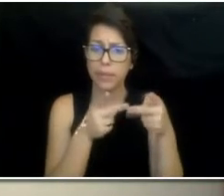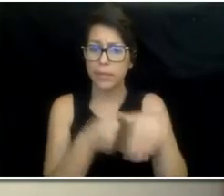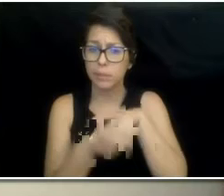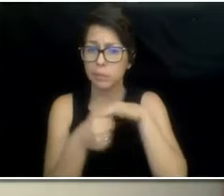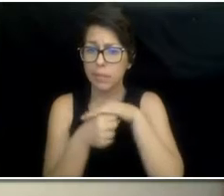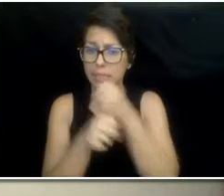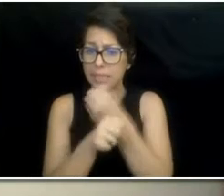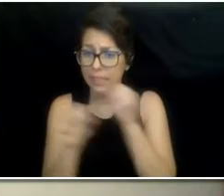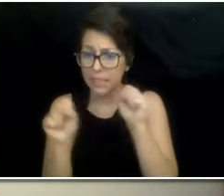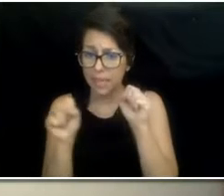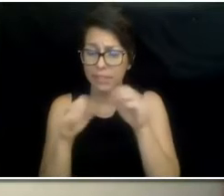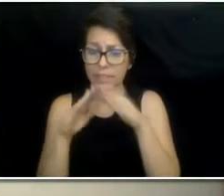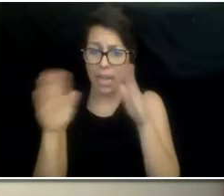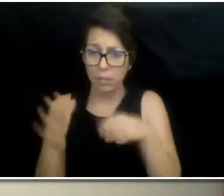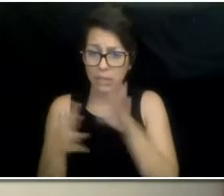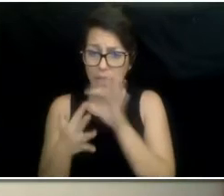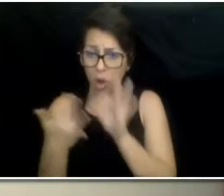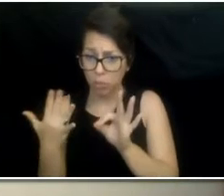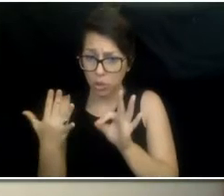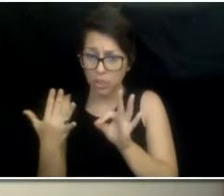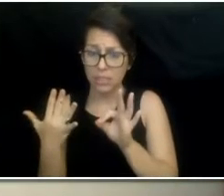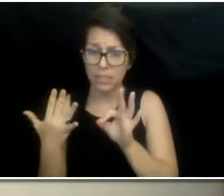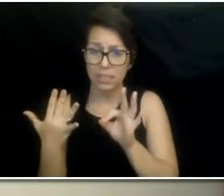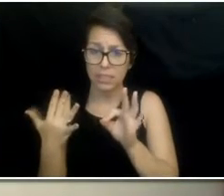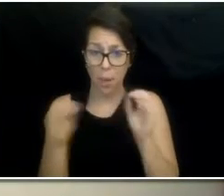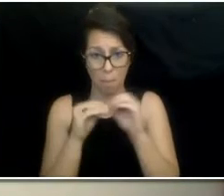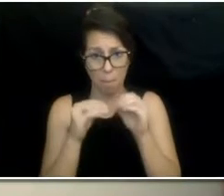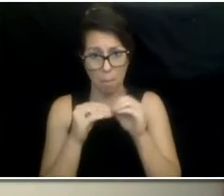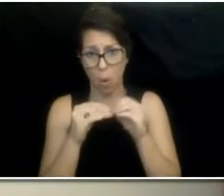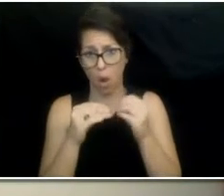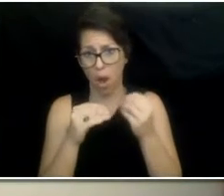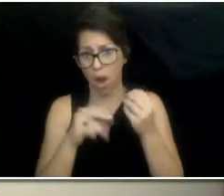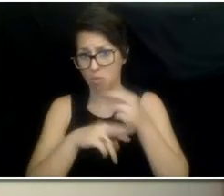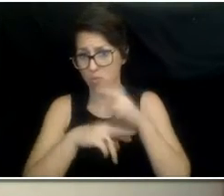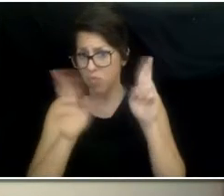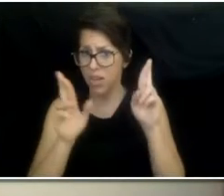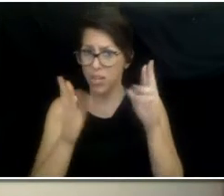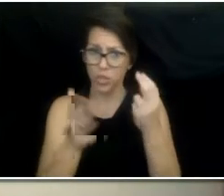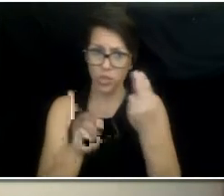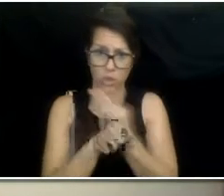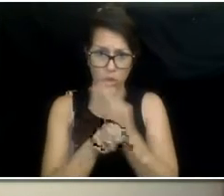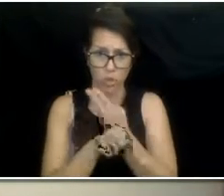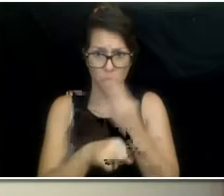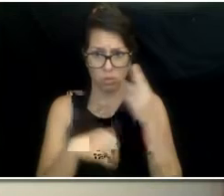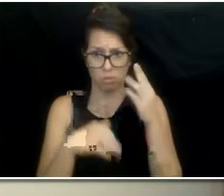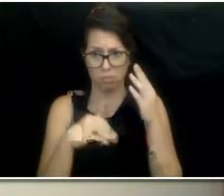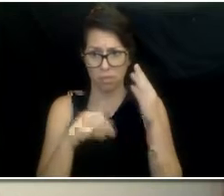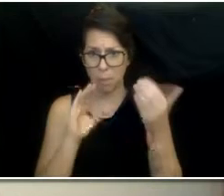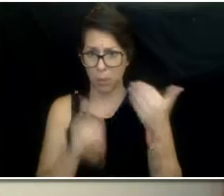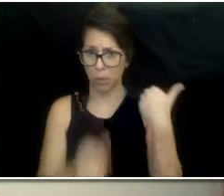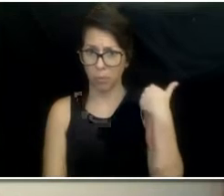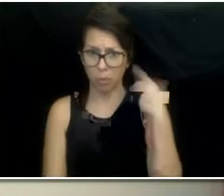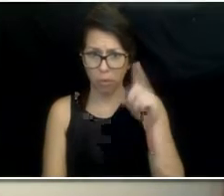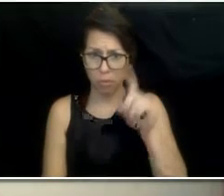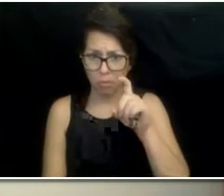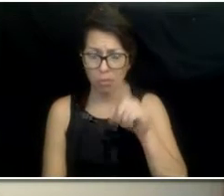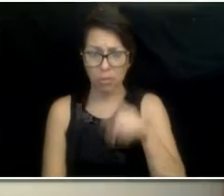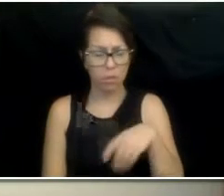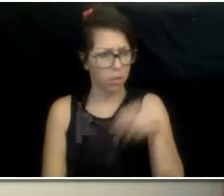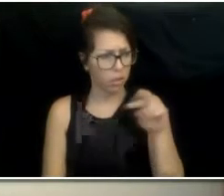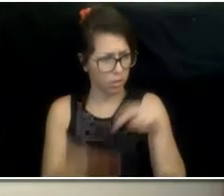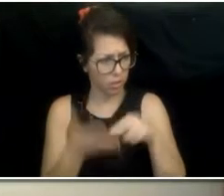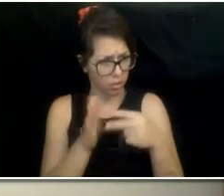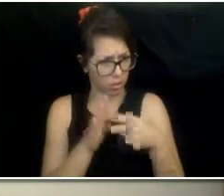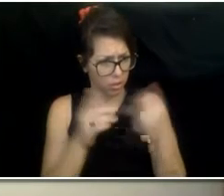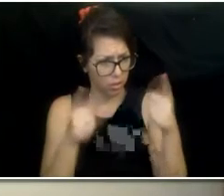meet victims at a different location if they so request if they don't feel comfortable with us coming into their homes or they don't want us